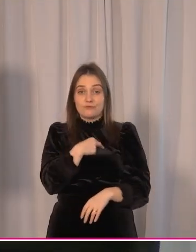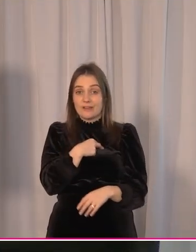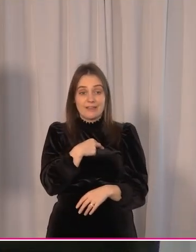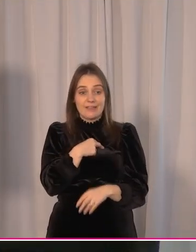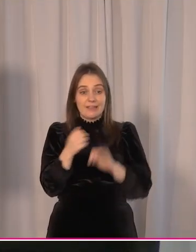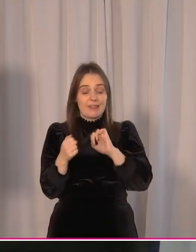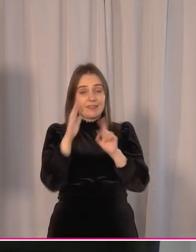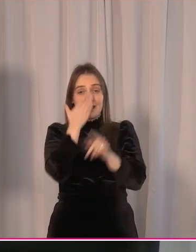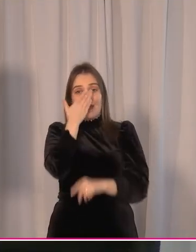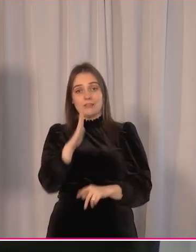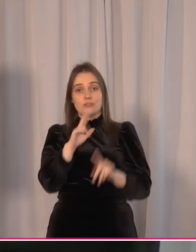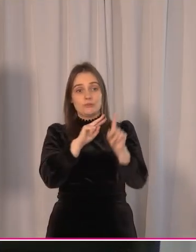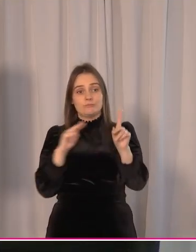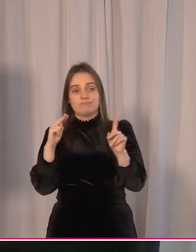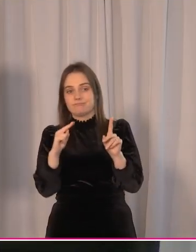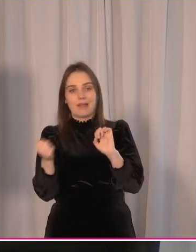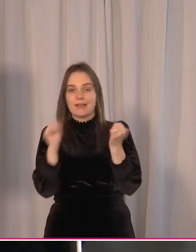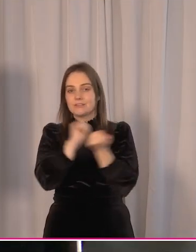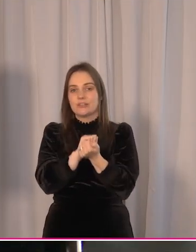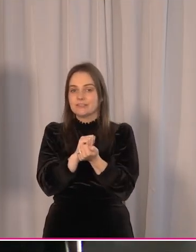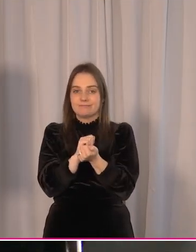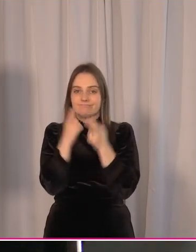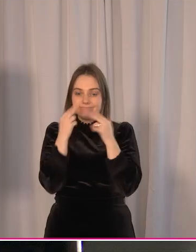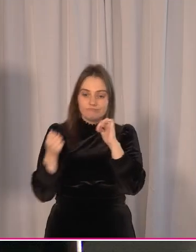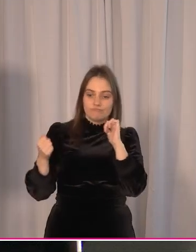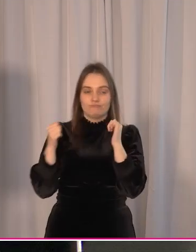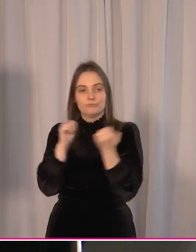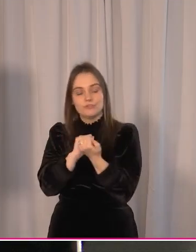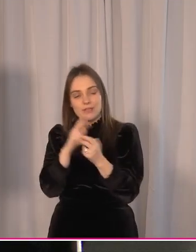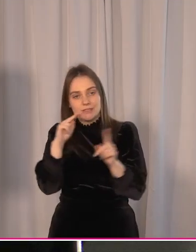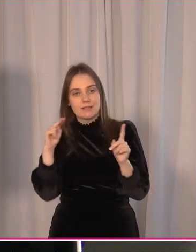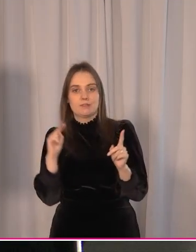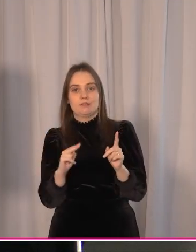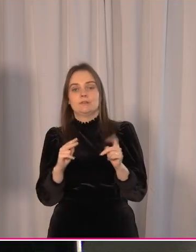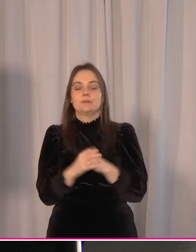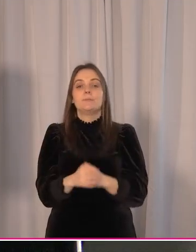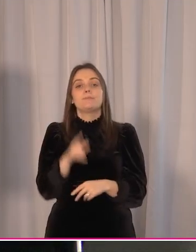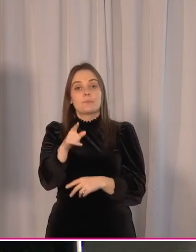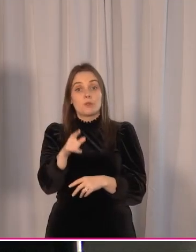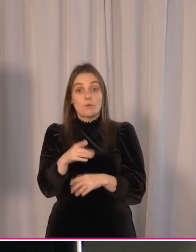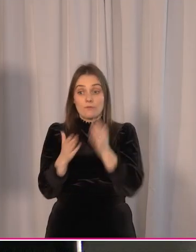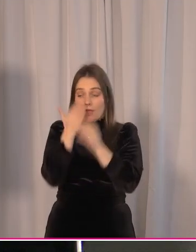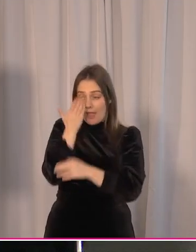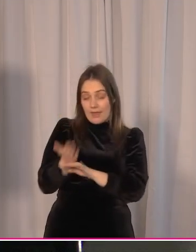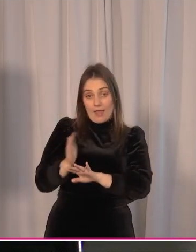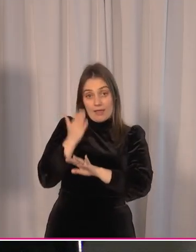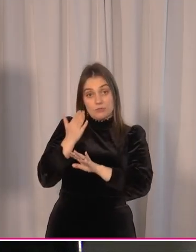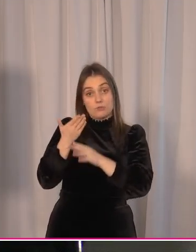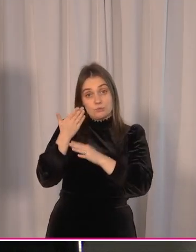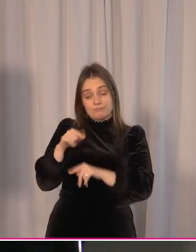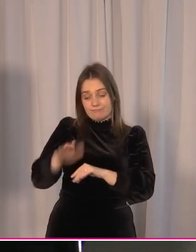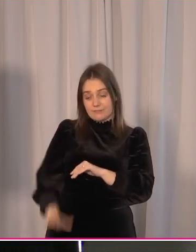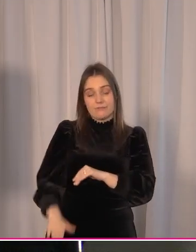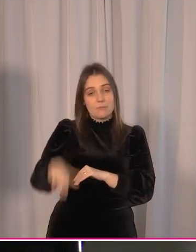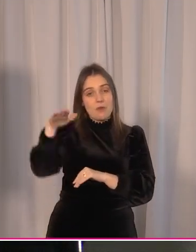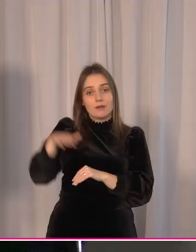shifted attitudes, and that's a big challenge because those attitudes start very young. We did some research with young people